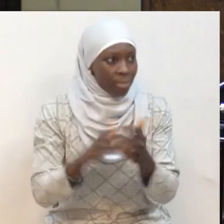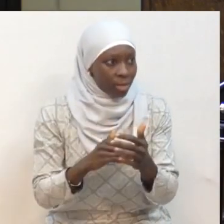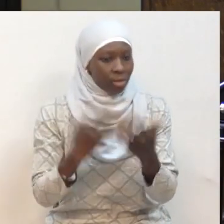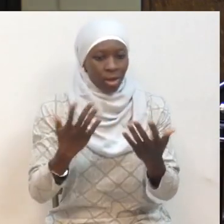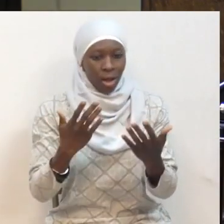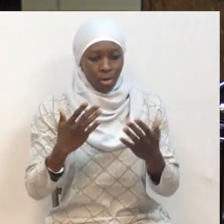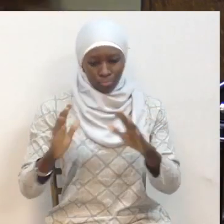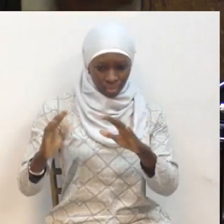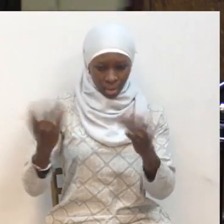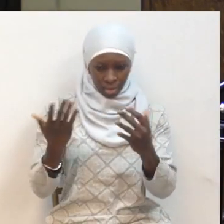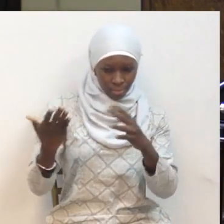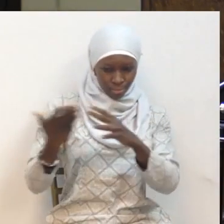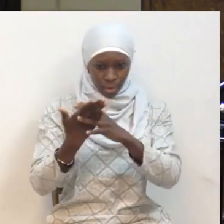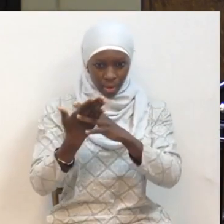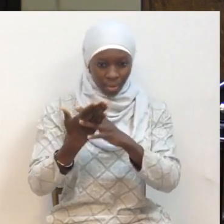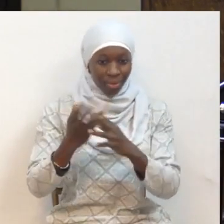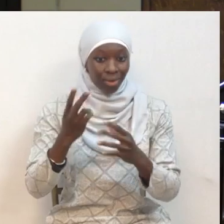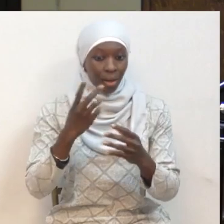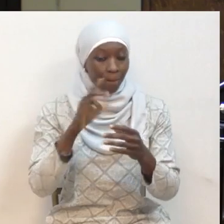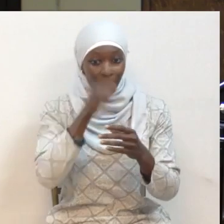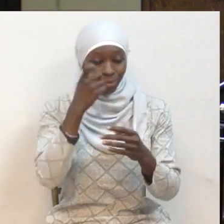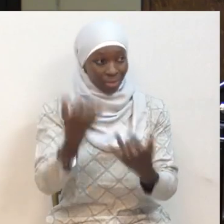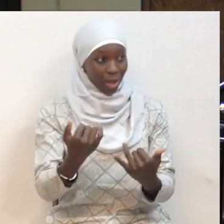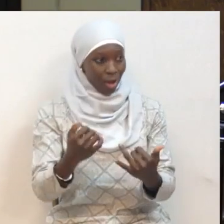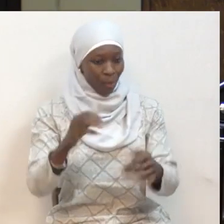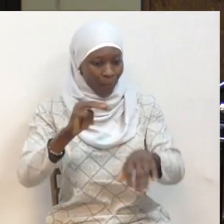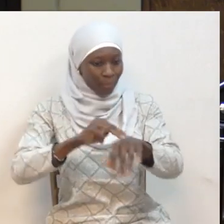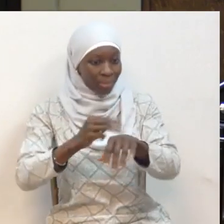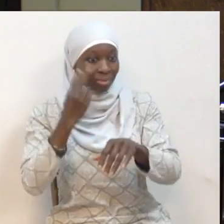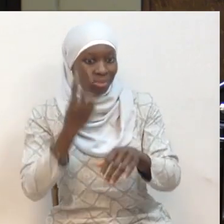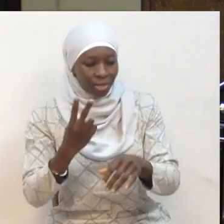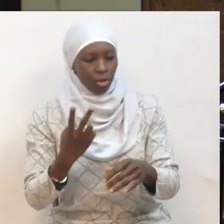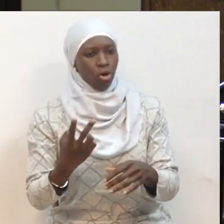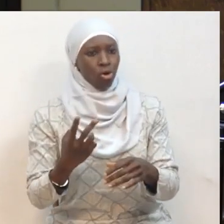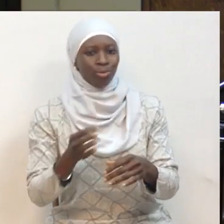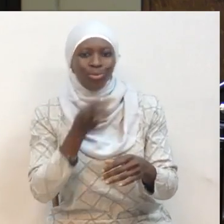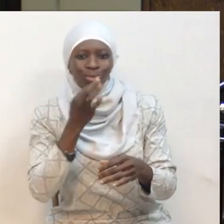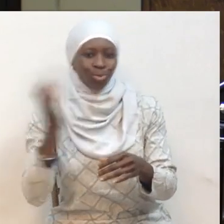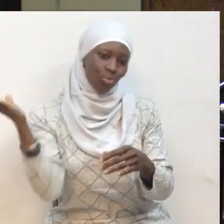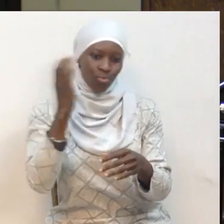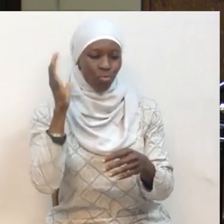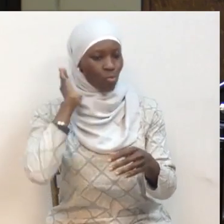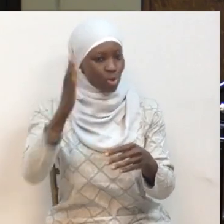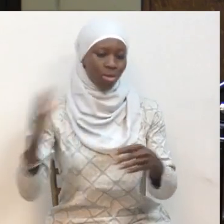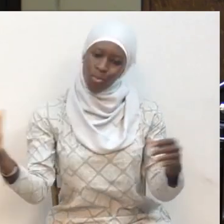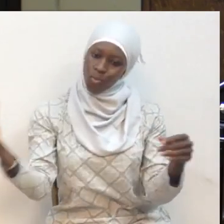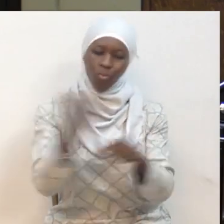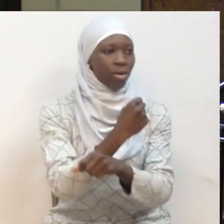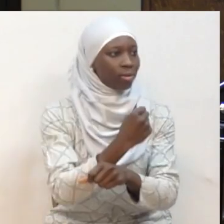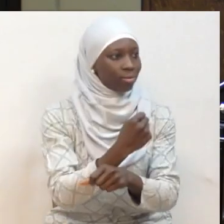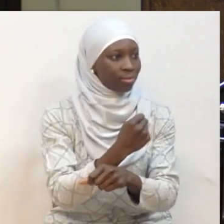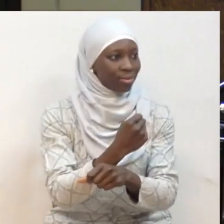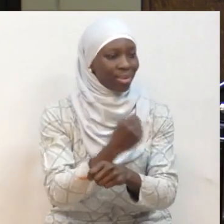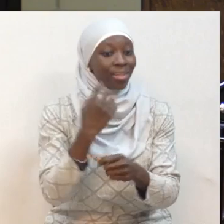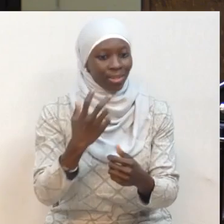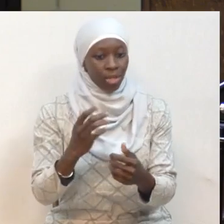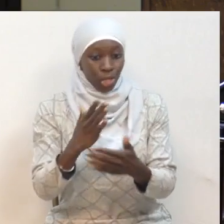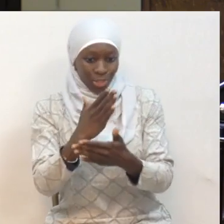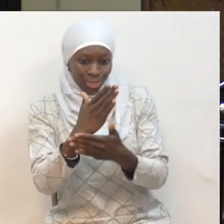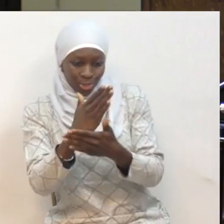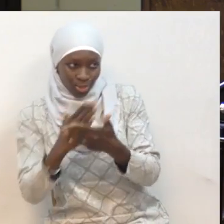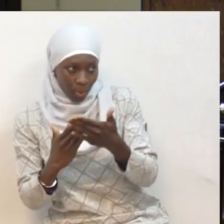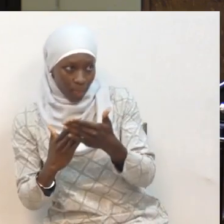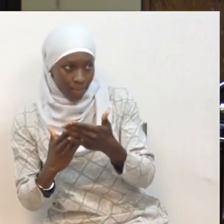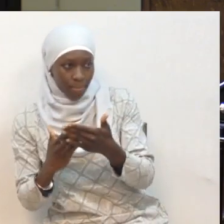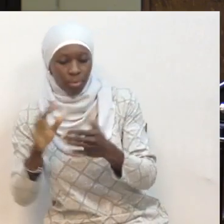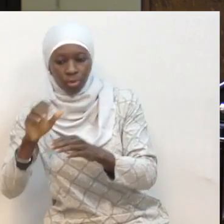see us snatched by wolves and dogs. Don't move. But they